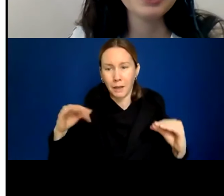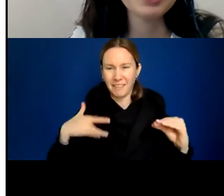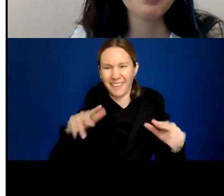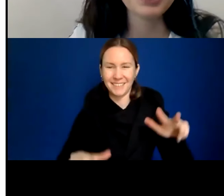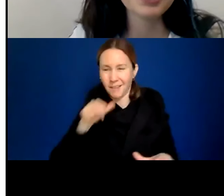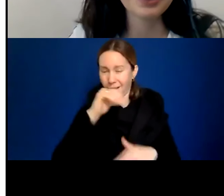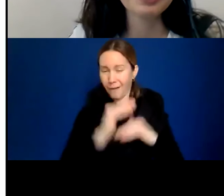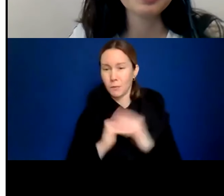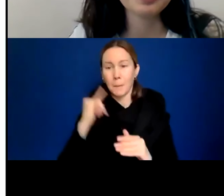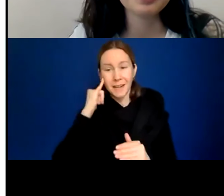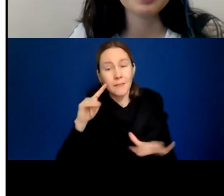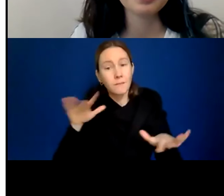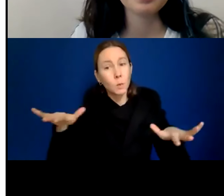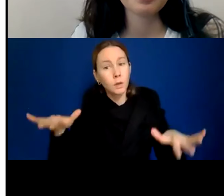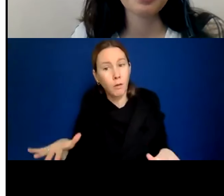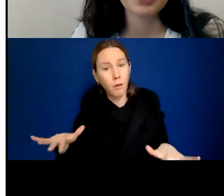moment of being stuck.